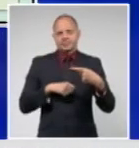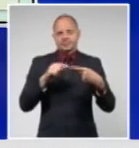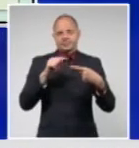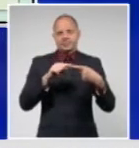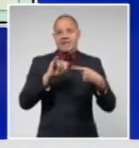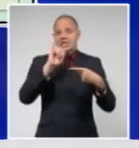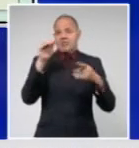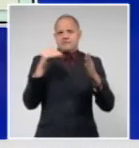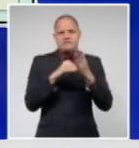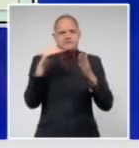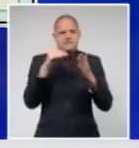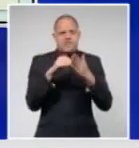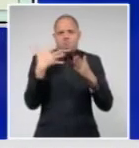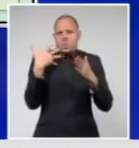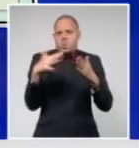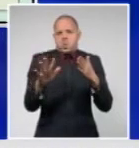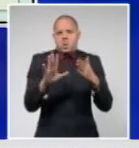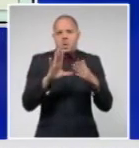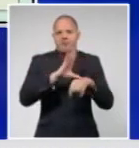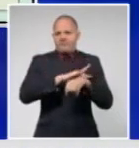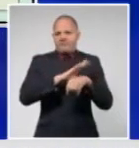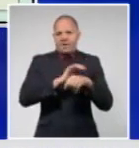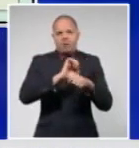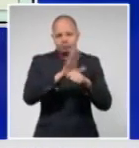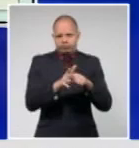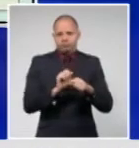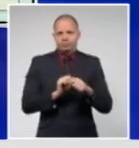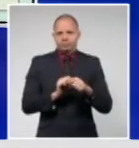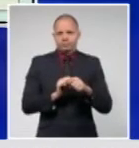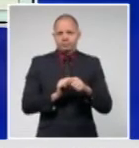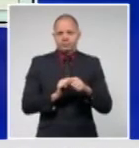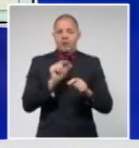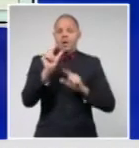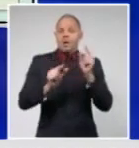6,359,720 confirmed cases and